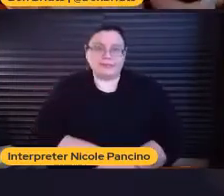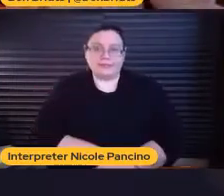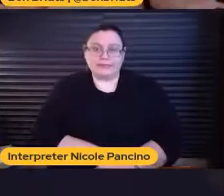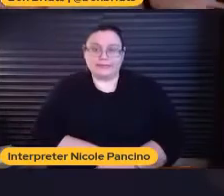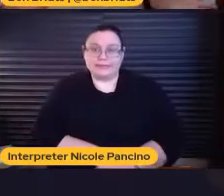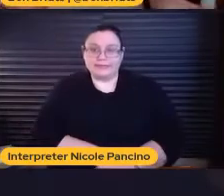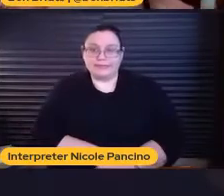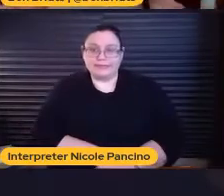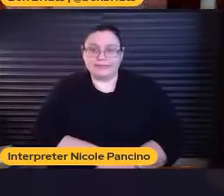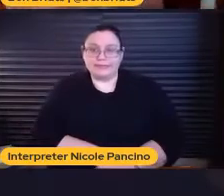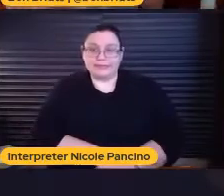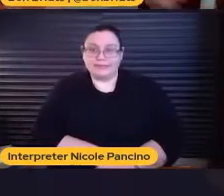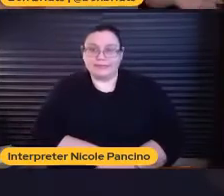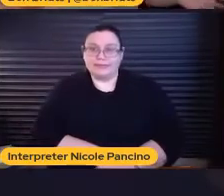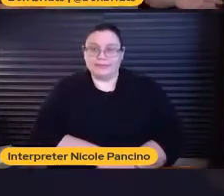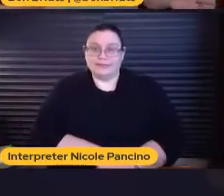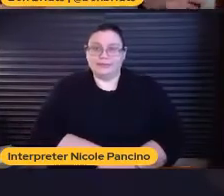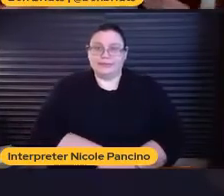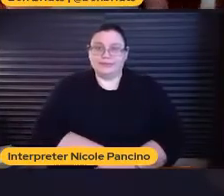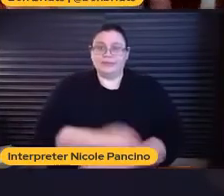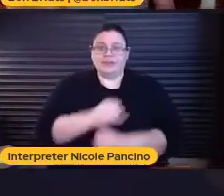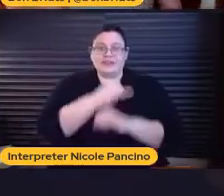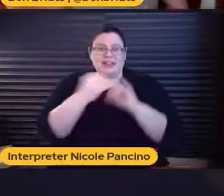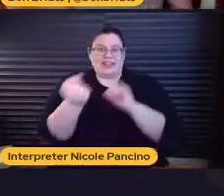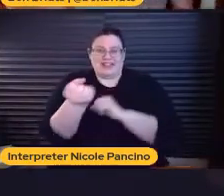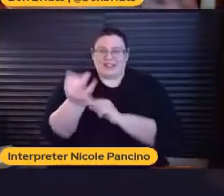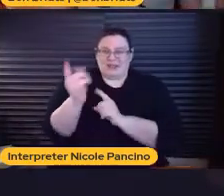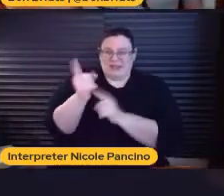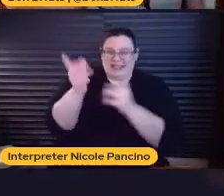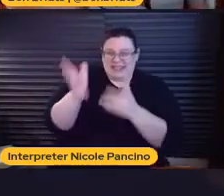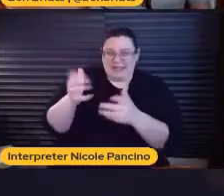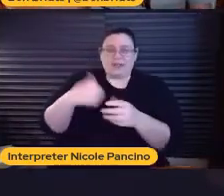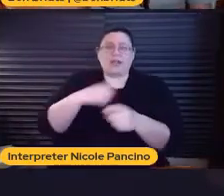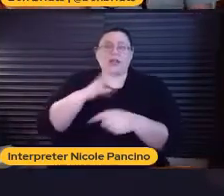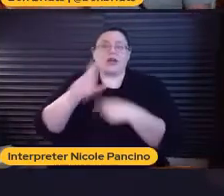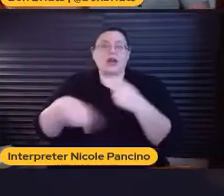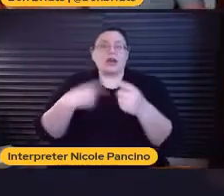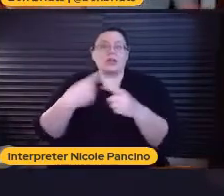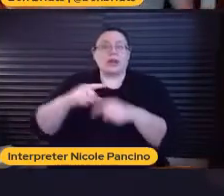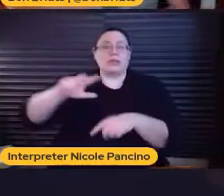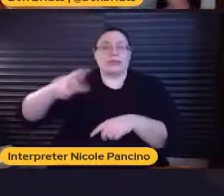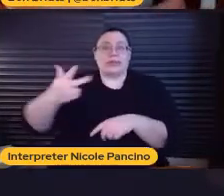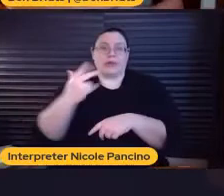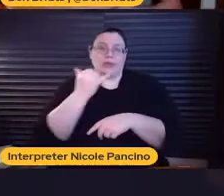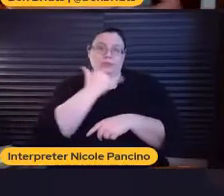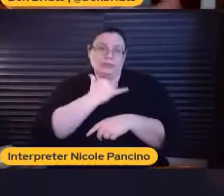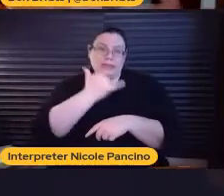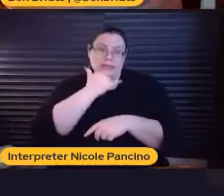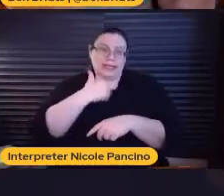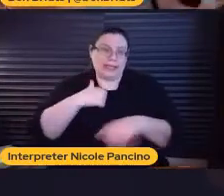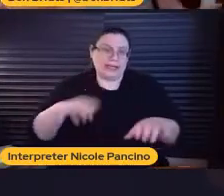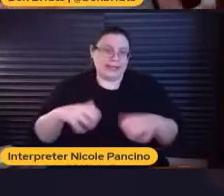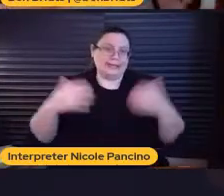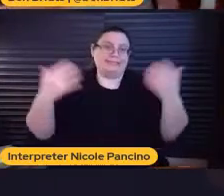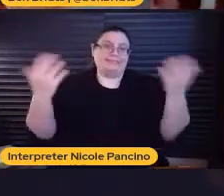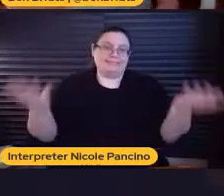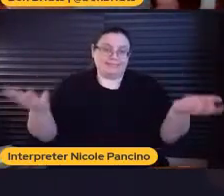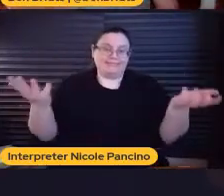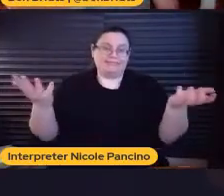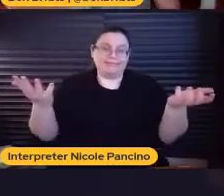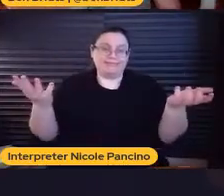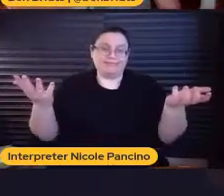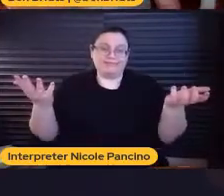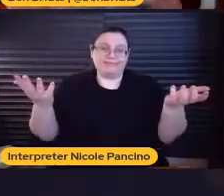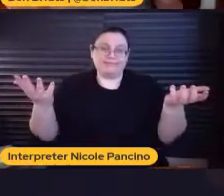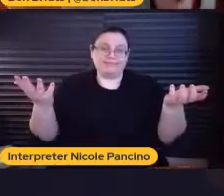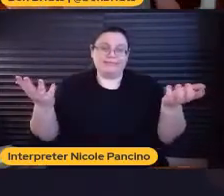And then finally, I still have a few minutes to talk about a third mistake that I made. And this is not going to be any code anymore.